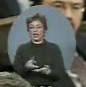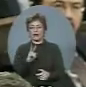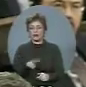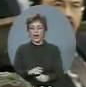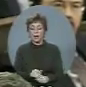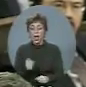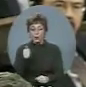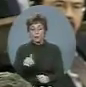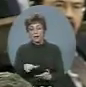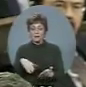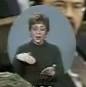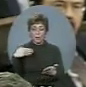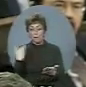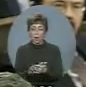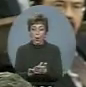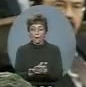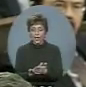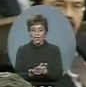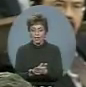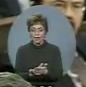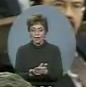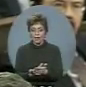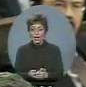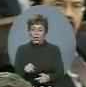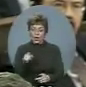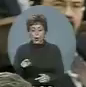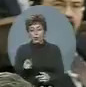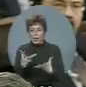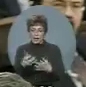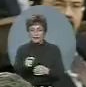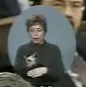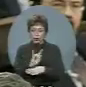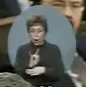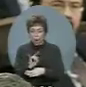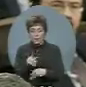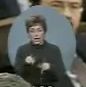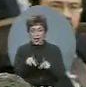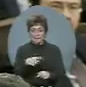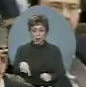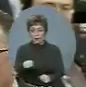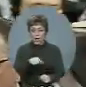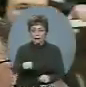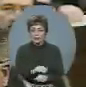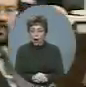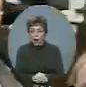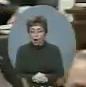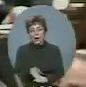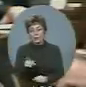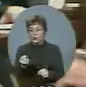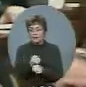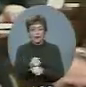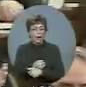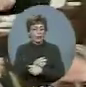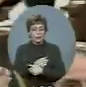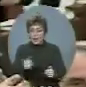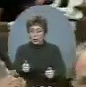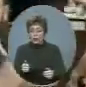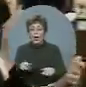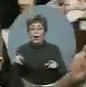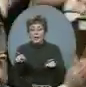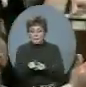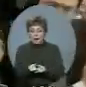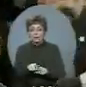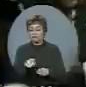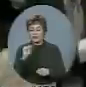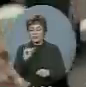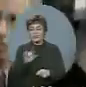his devious and deceitful behavior, and he doesn't pay any attention to the consequences to any Canadian. Mr. Speaker, will the